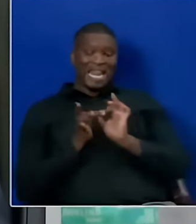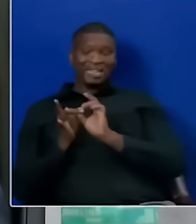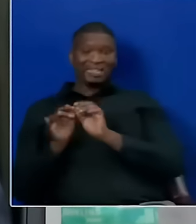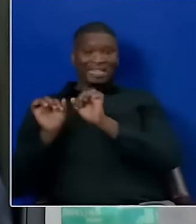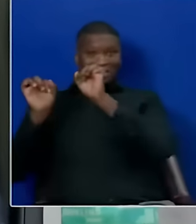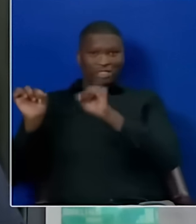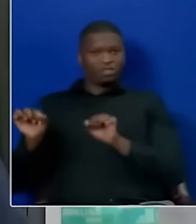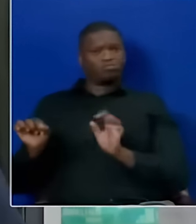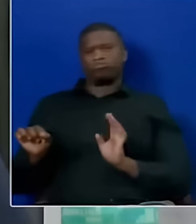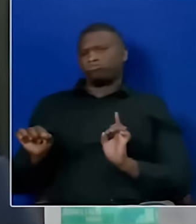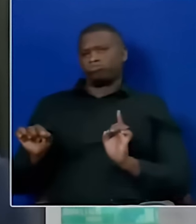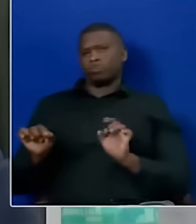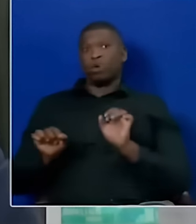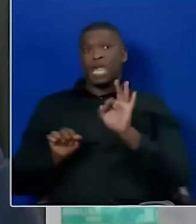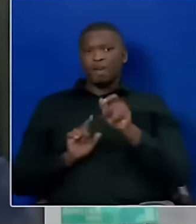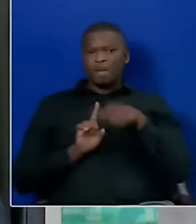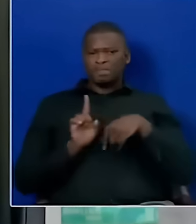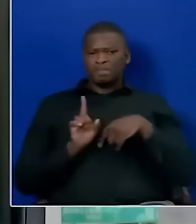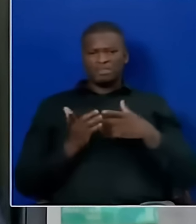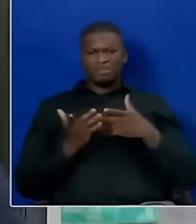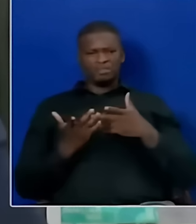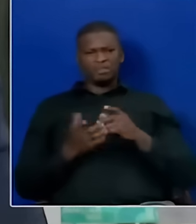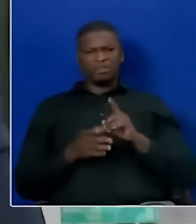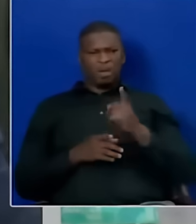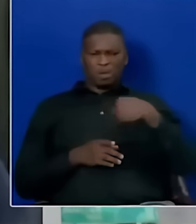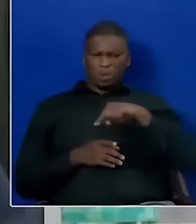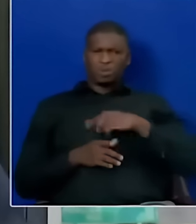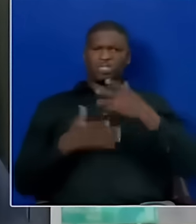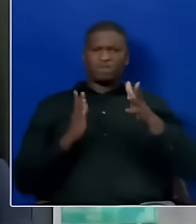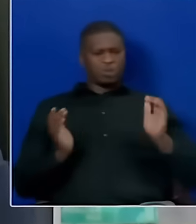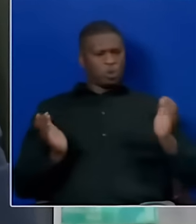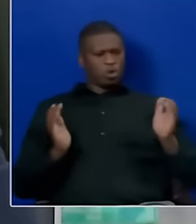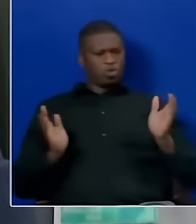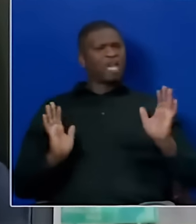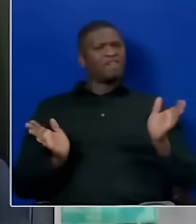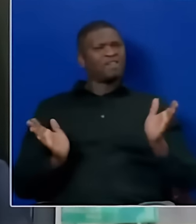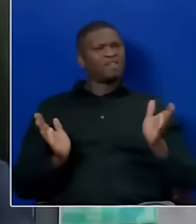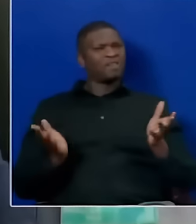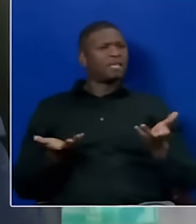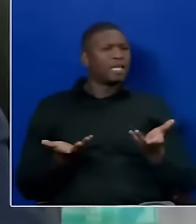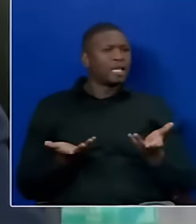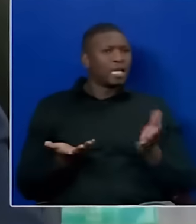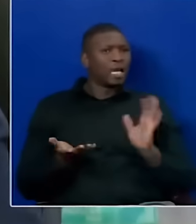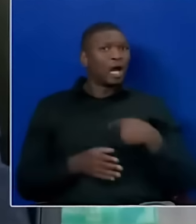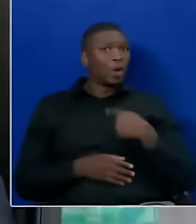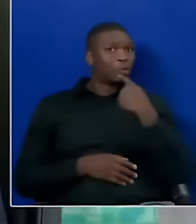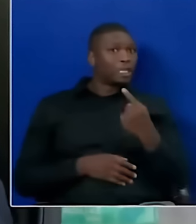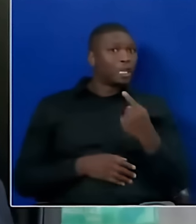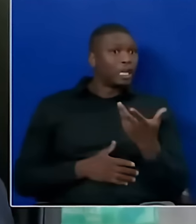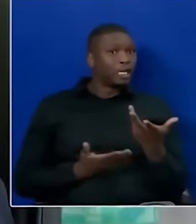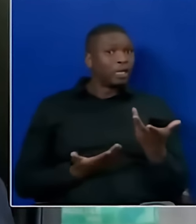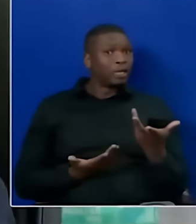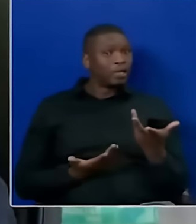anyone says that, but we were able to compare this case and that case, I would say if there